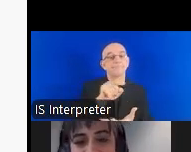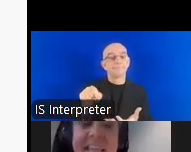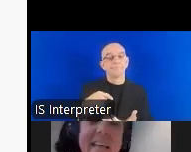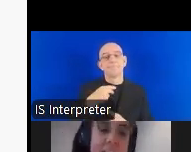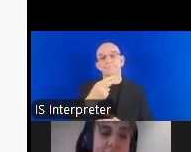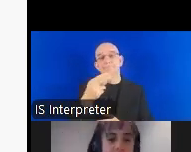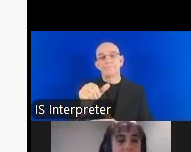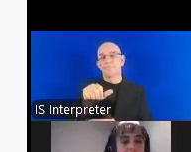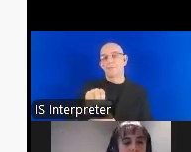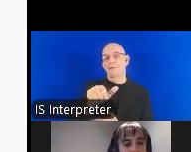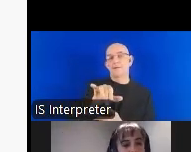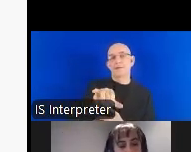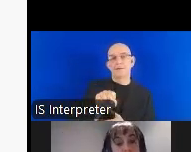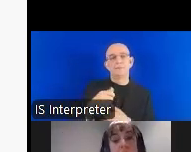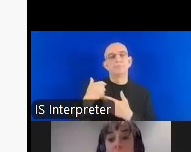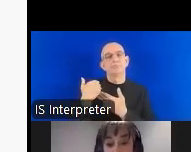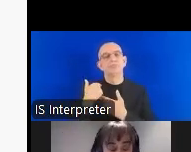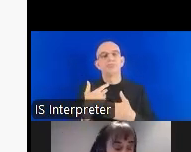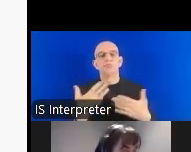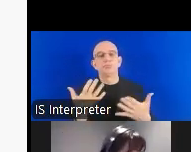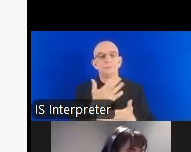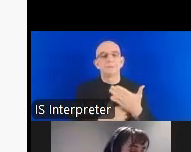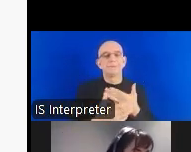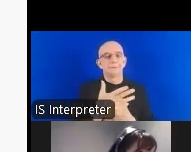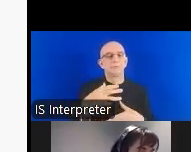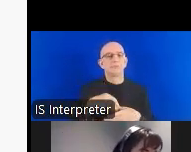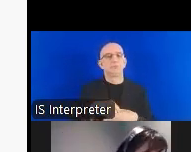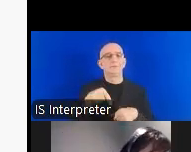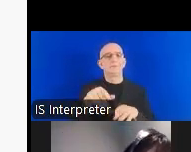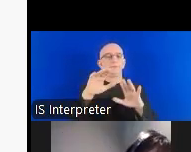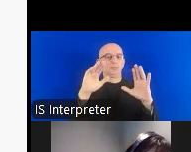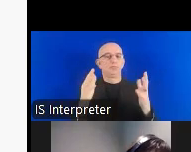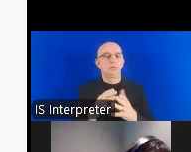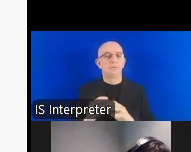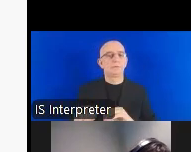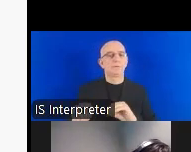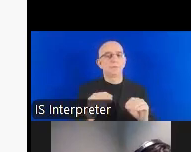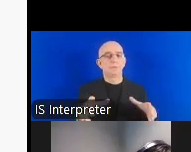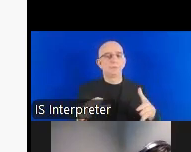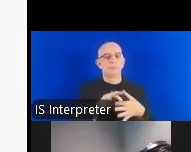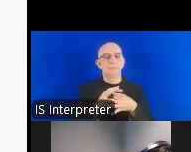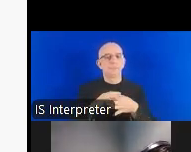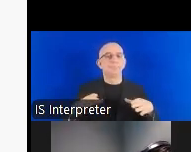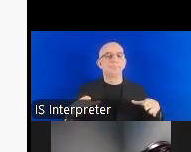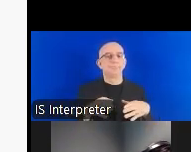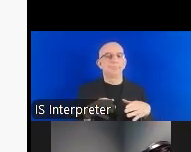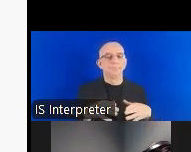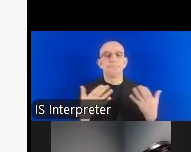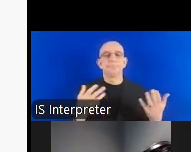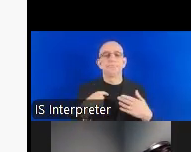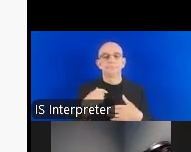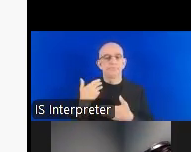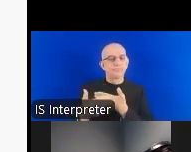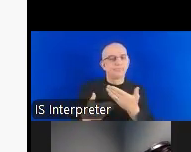learning brief is the data-related action. This has been an area of focus for me at the GEC in the past 3 years. We know that there are